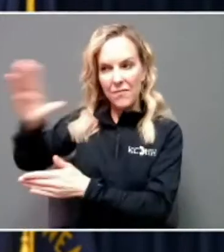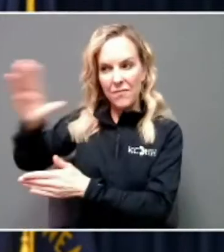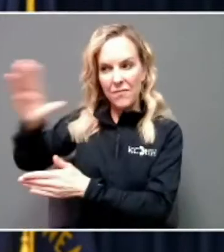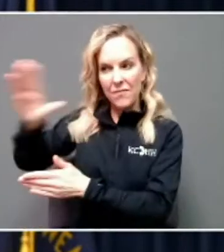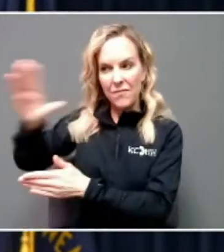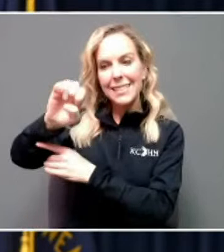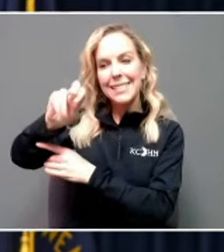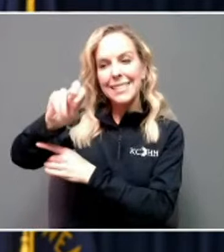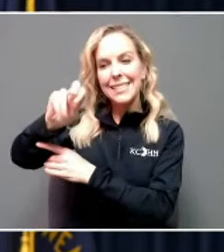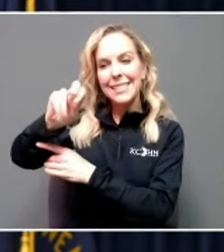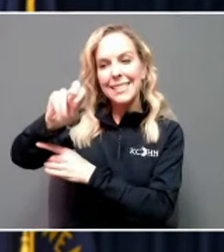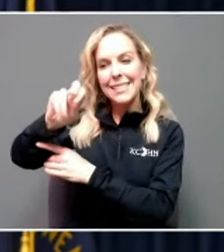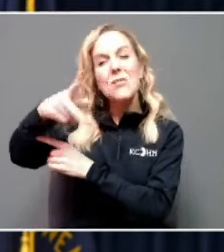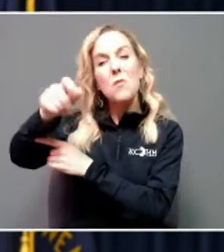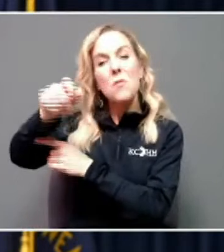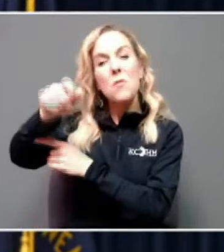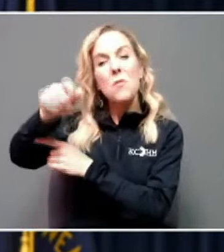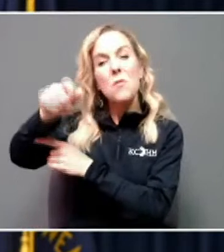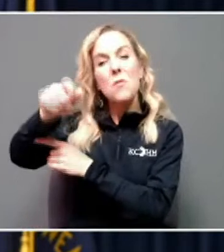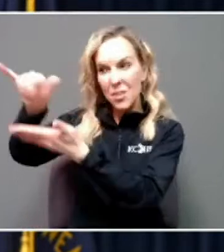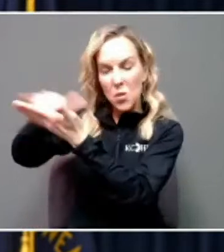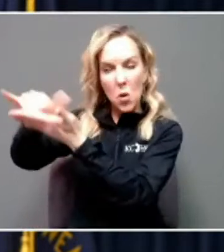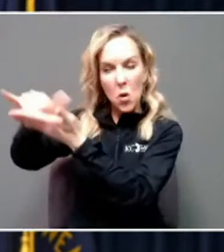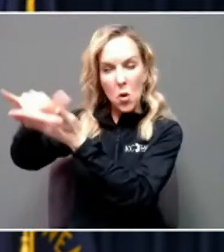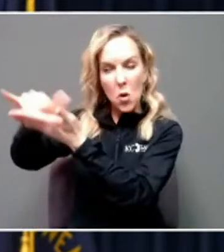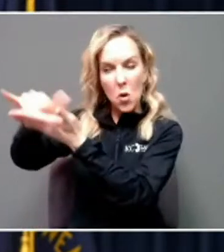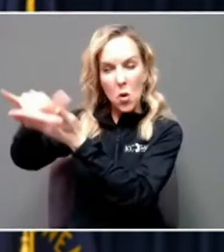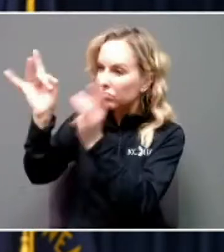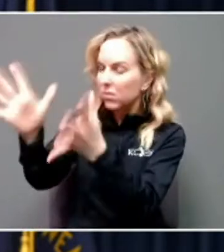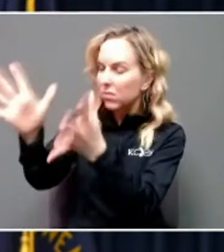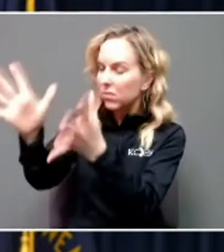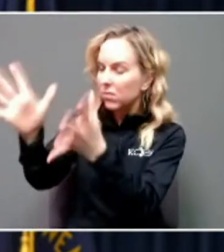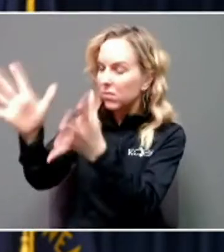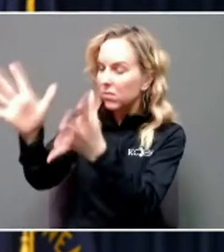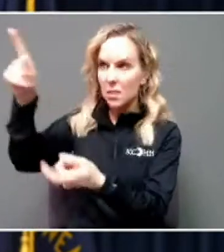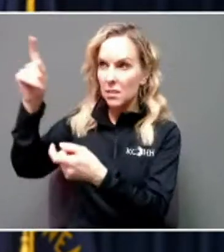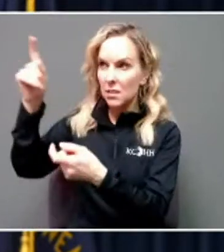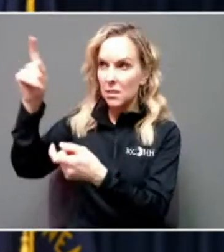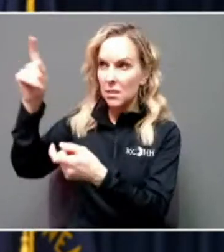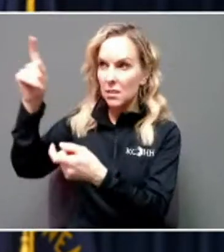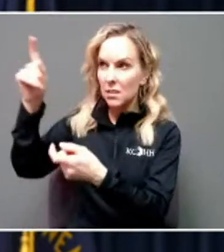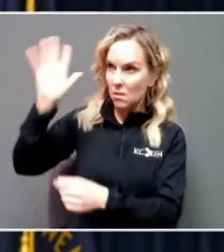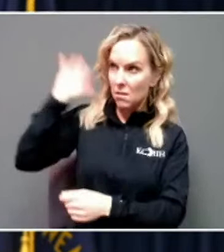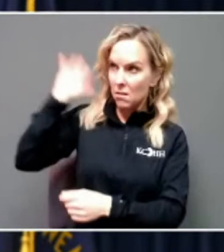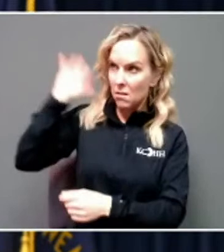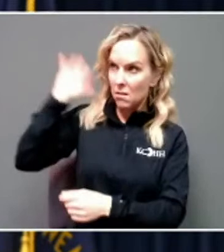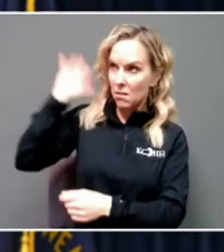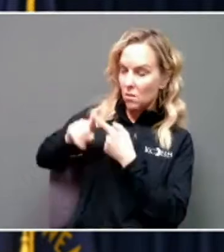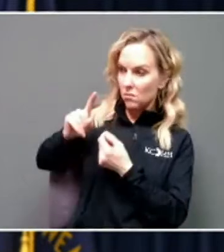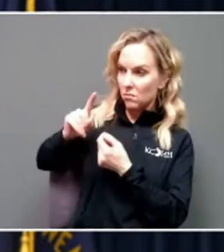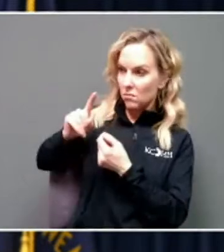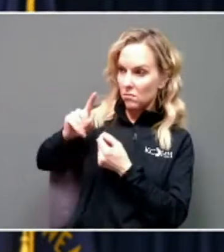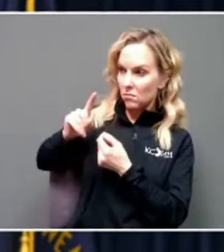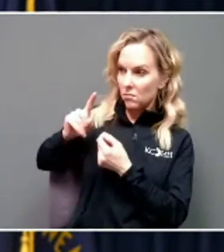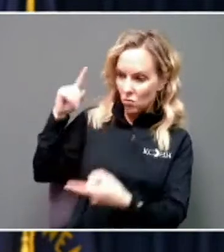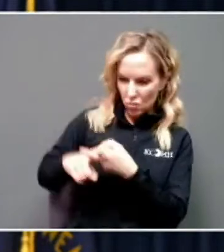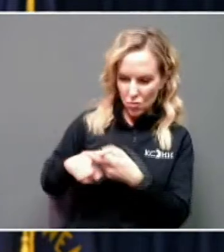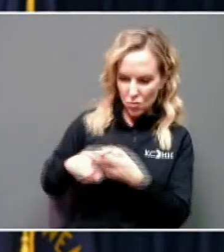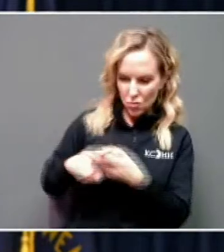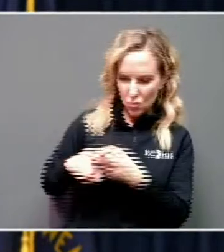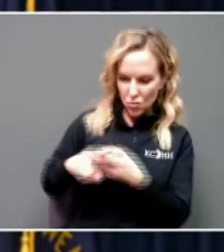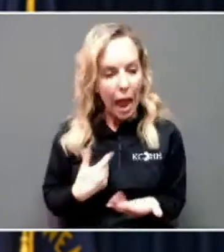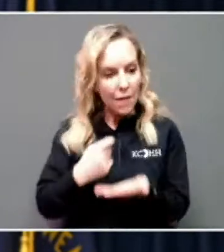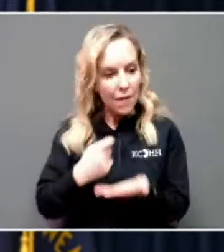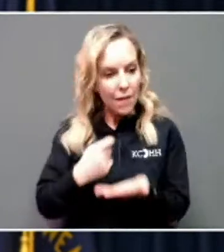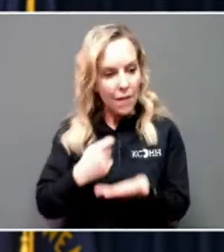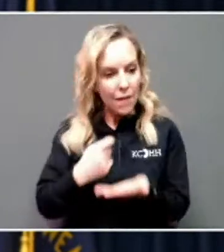what we were facing then has changed a lot to now with lots of different treatments for all the